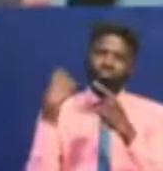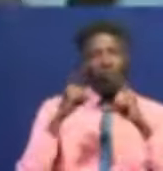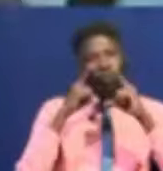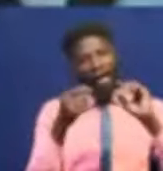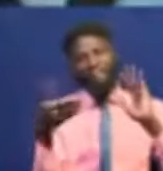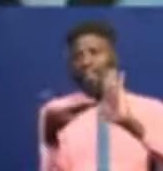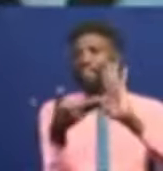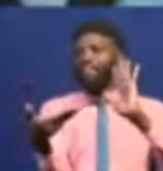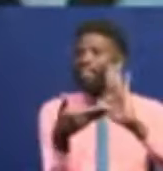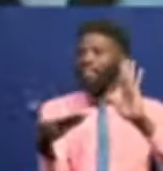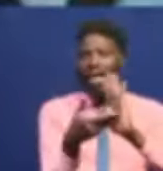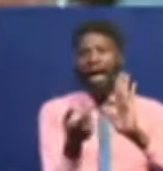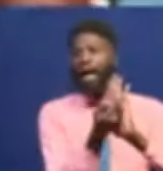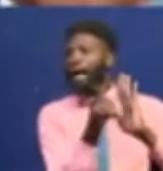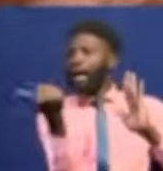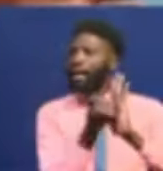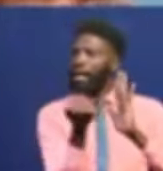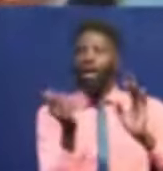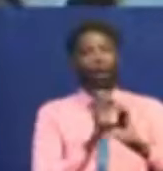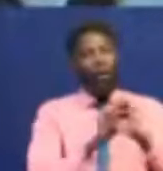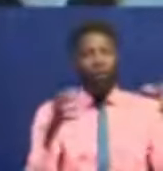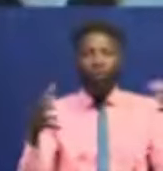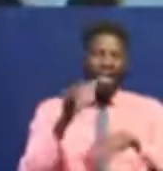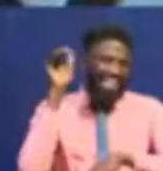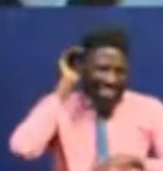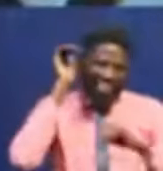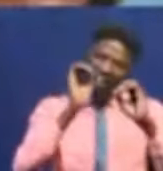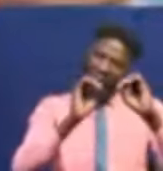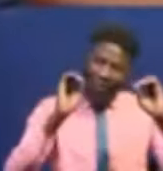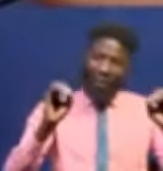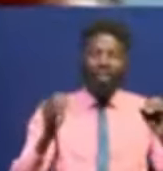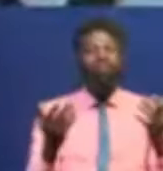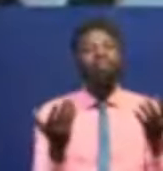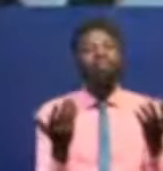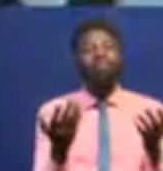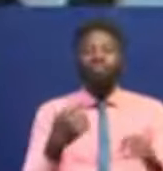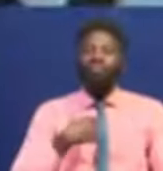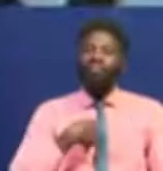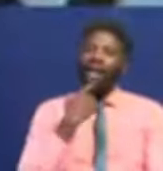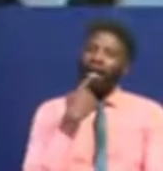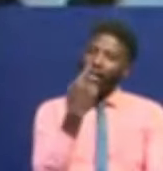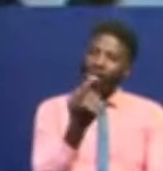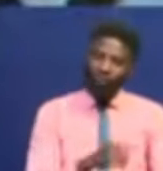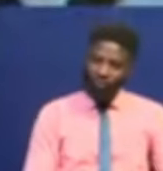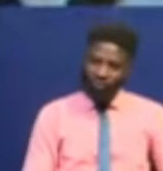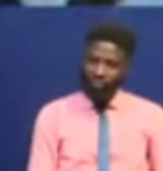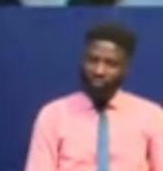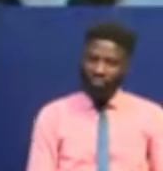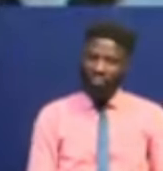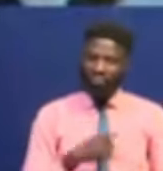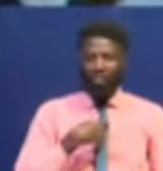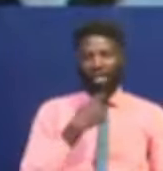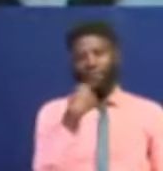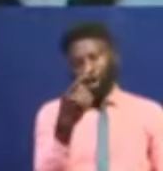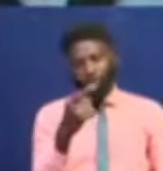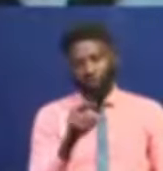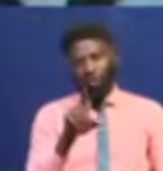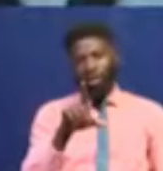there. This was not removed. These people are not listening. These people are not listening. And let me tell you, my good friend Latif,